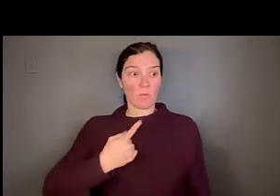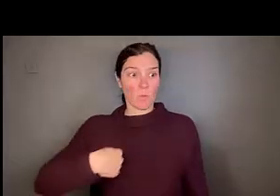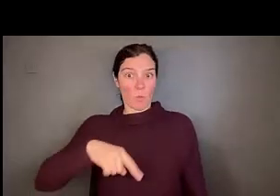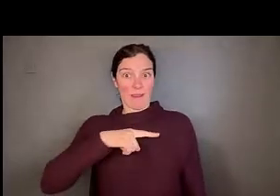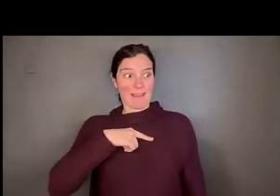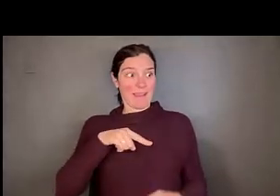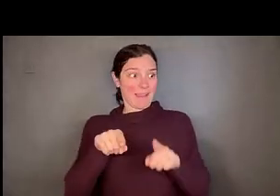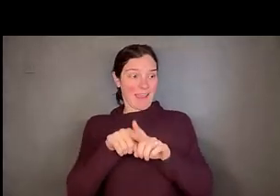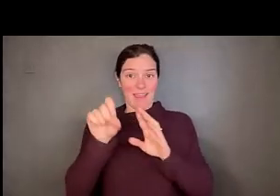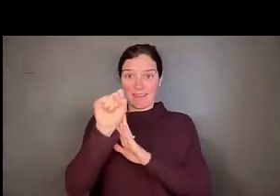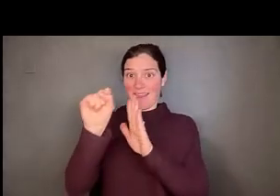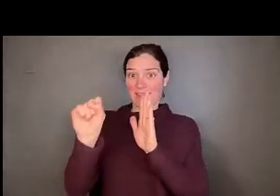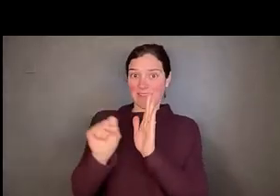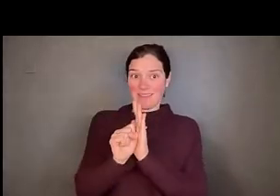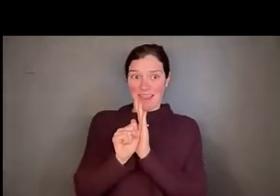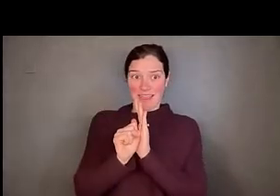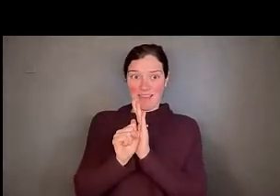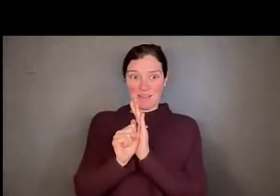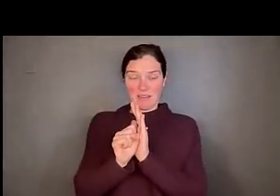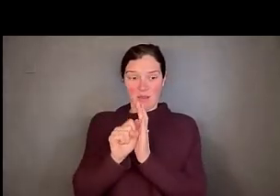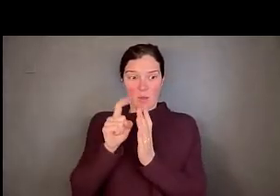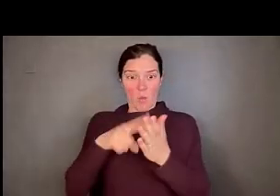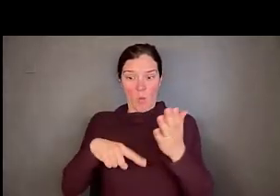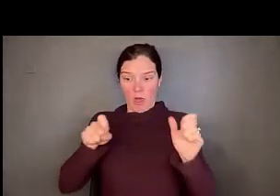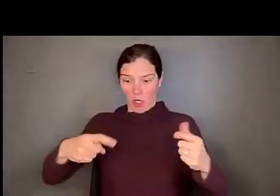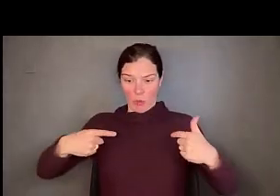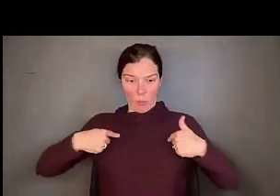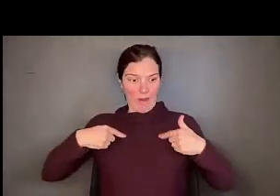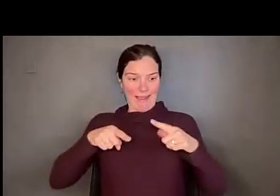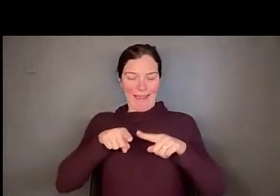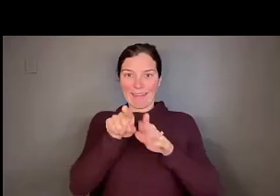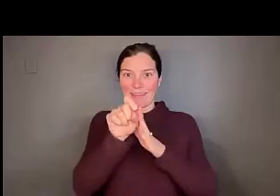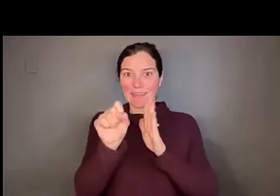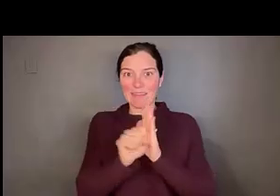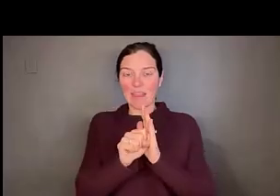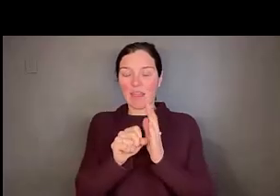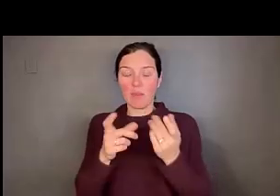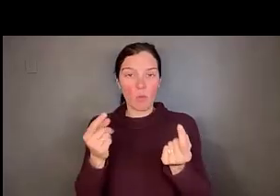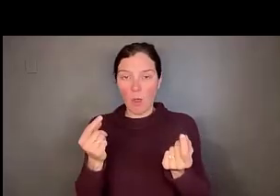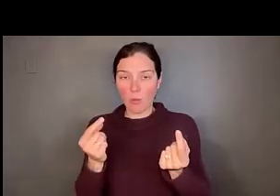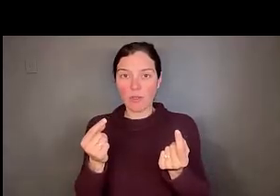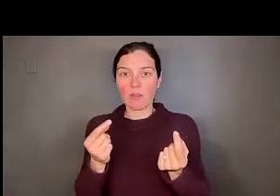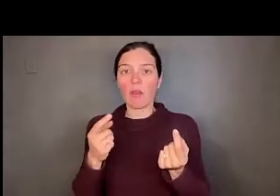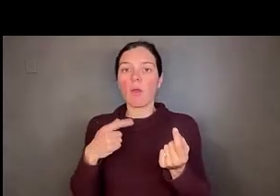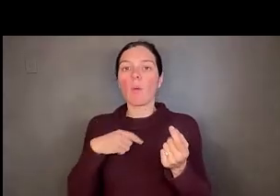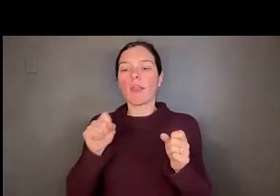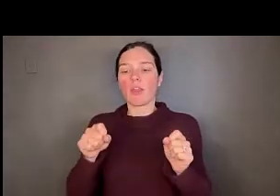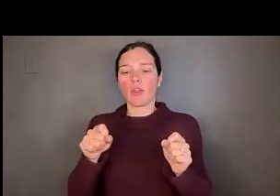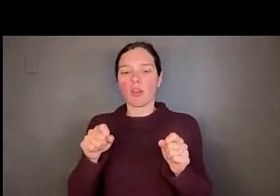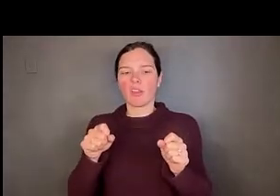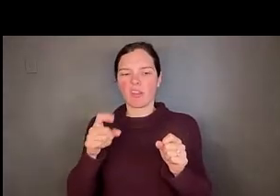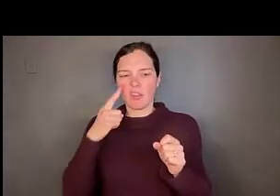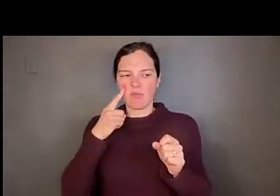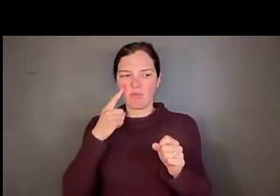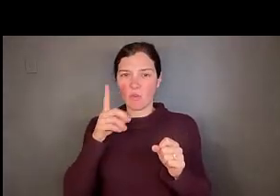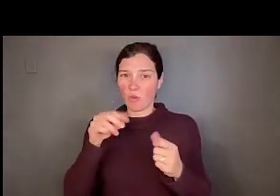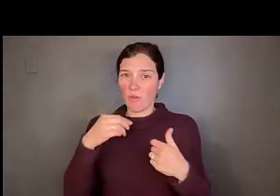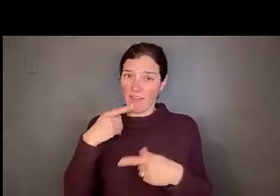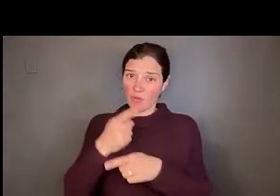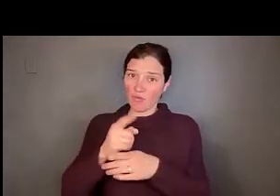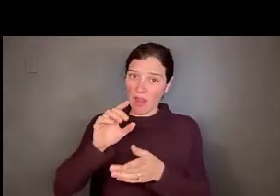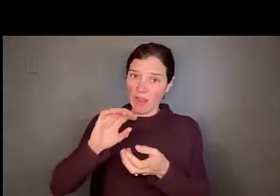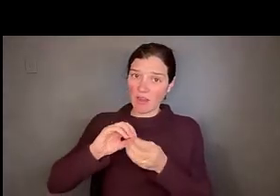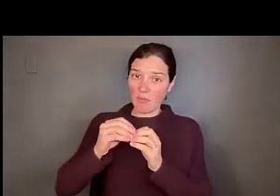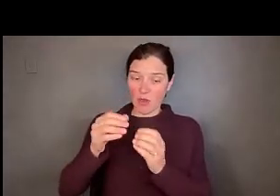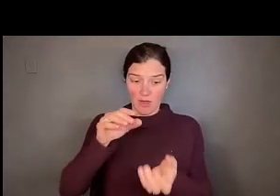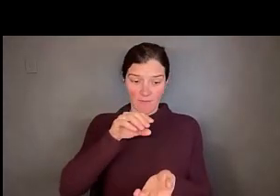a state, to your question, what could we as a state do, is maybe shift the conversation around, do we have the right number of providers in the